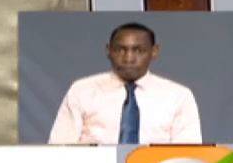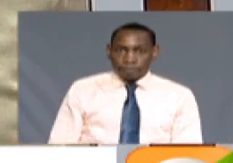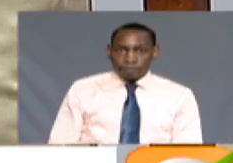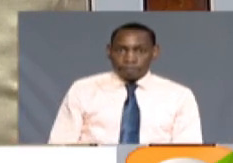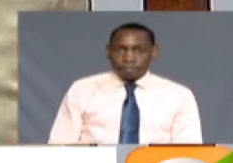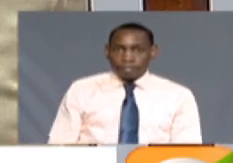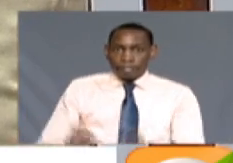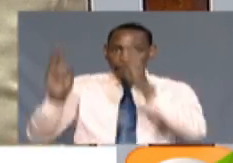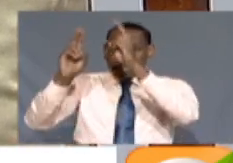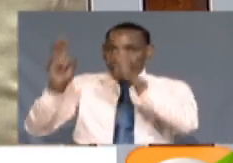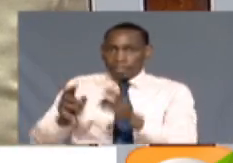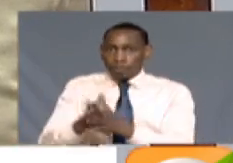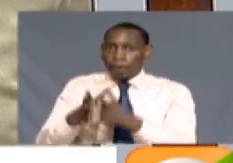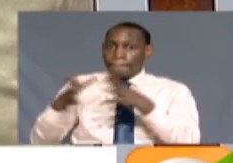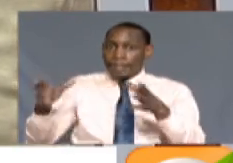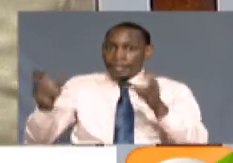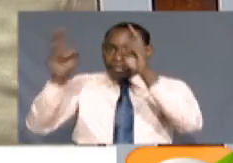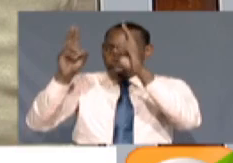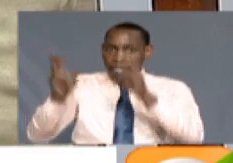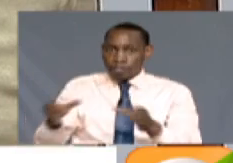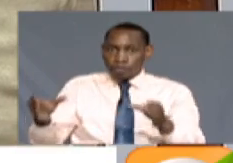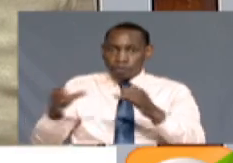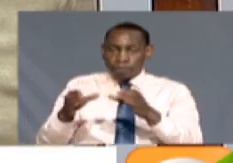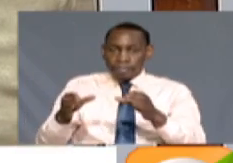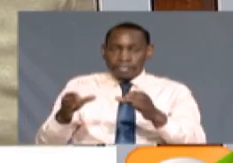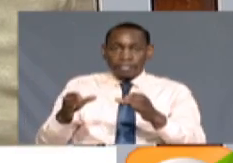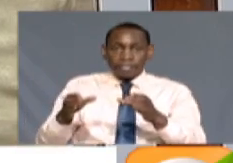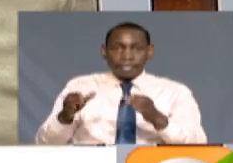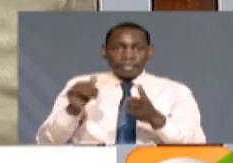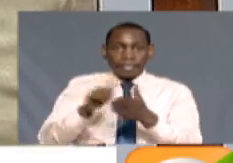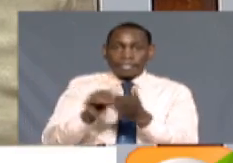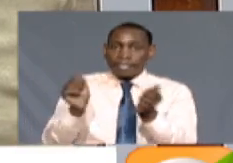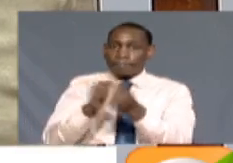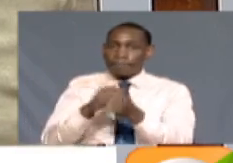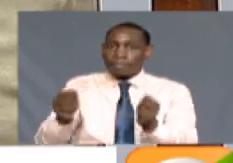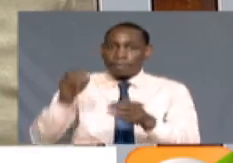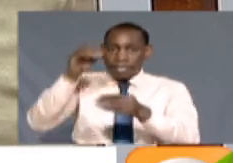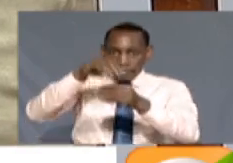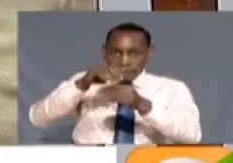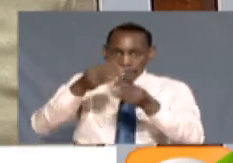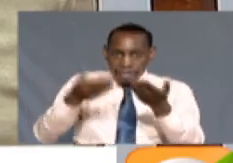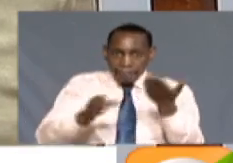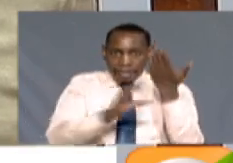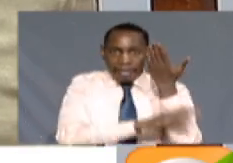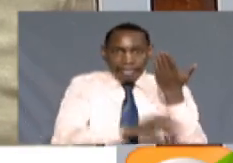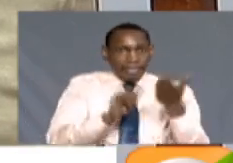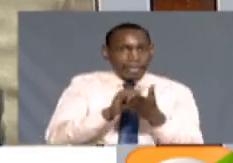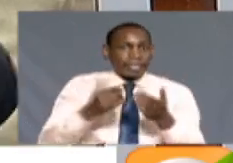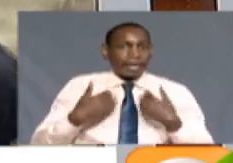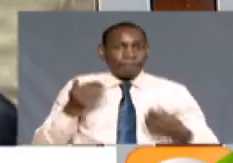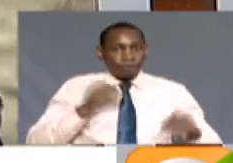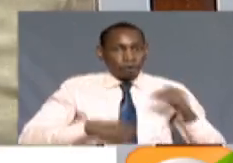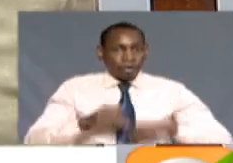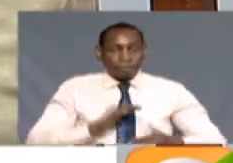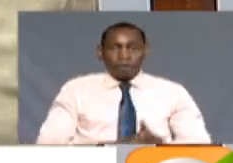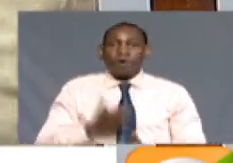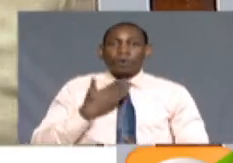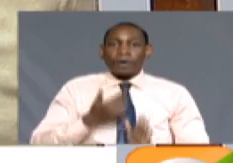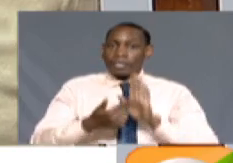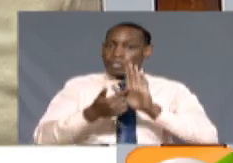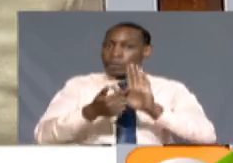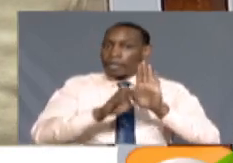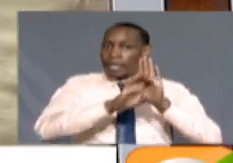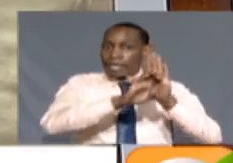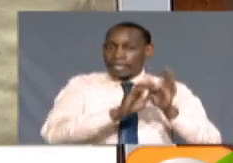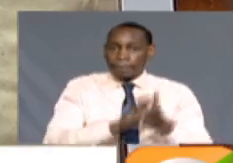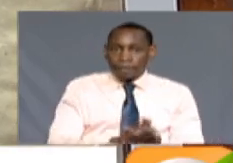Multinationals and big companies, big corporate companies and so on, they wouldn't like to invest in a country where there is corruption. And I will give you a good example.